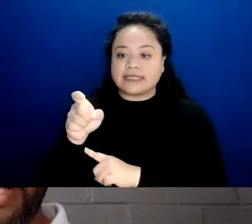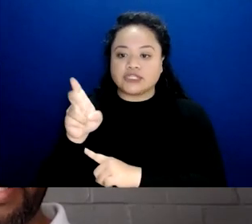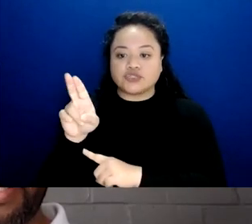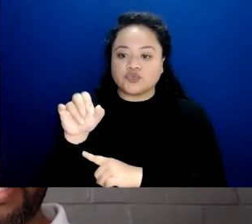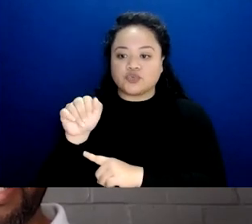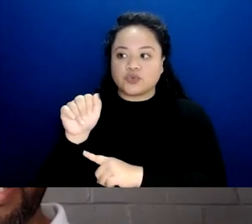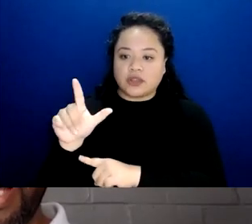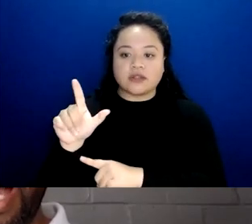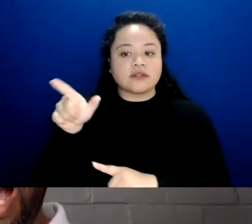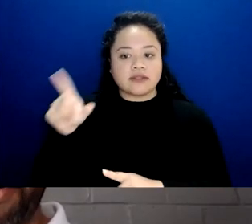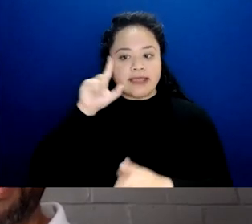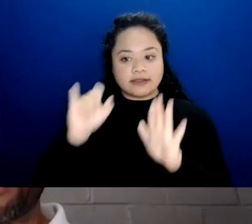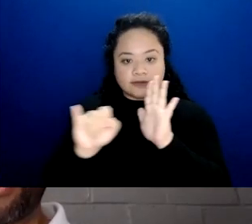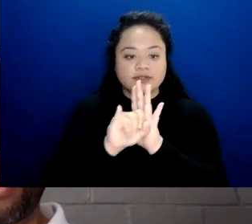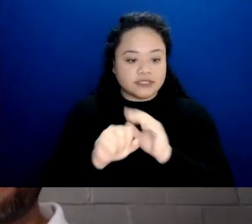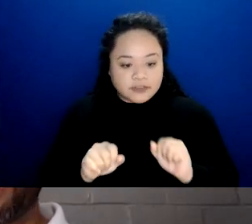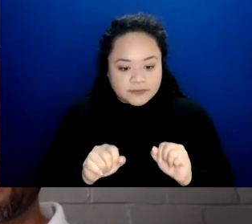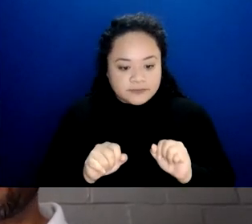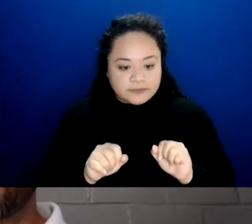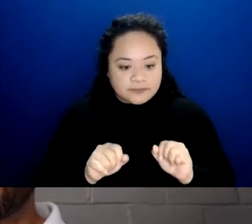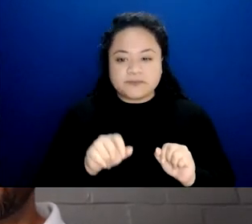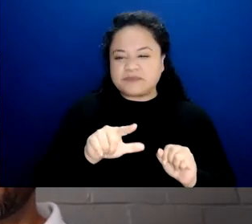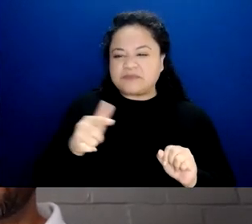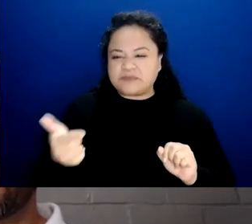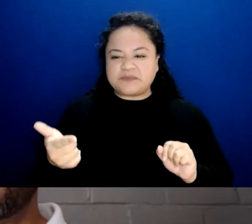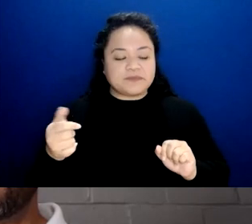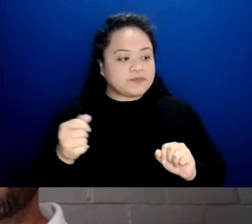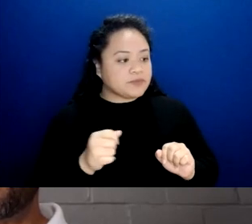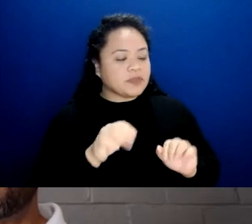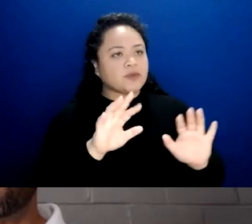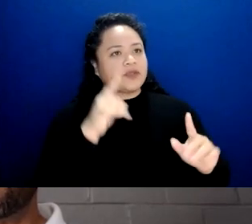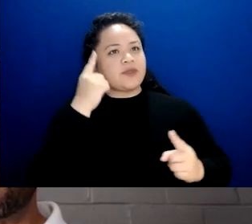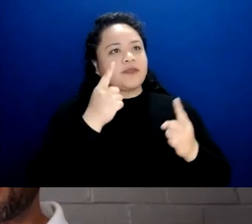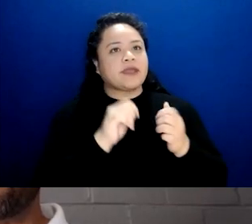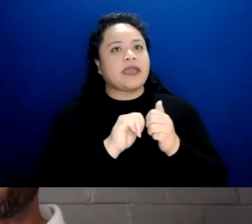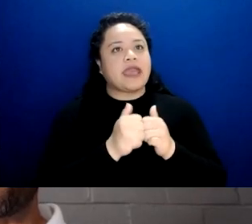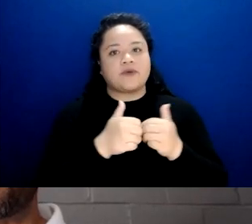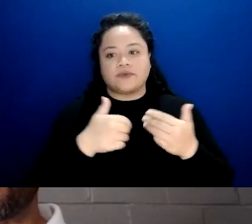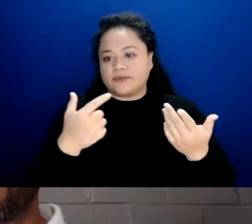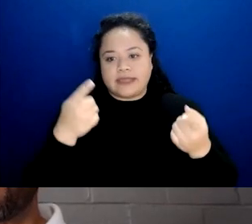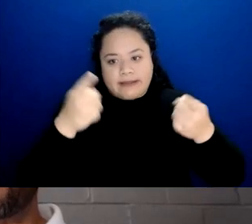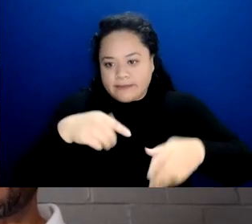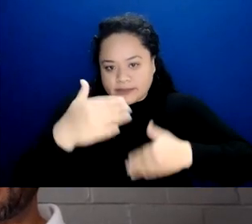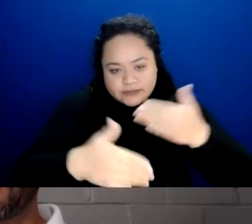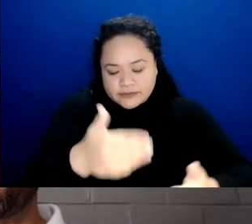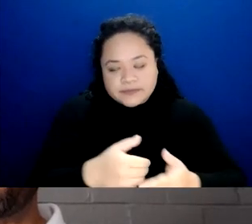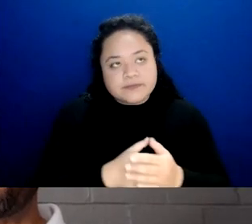know, how it plays out, I mean, you know, these negative notions